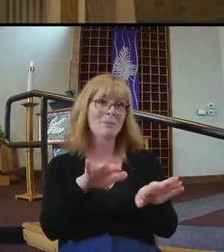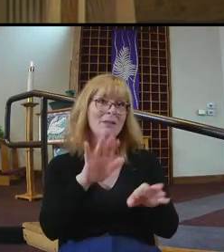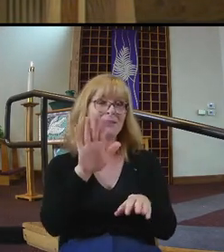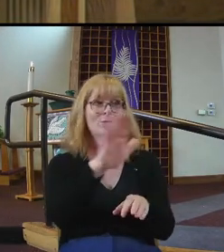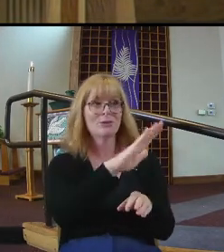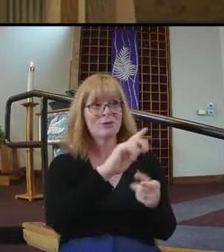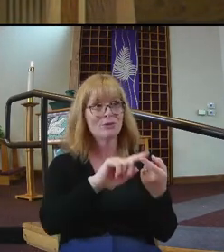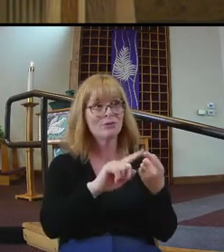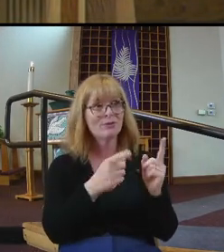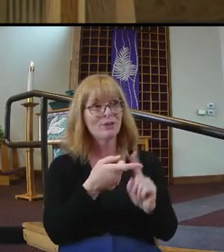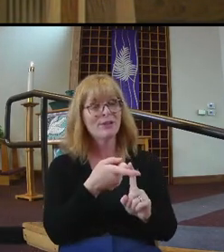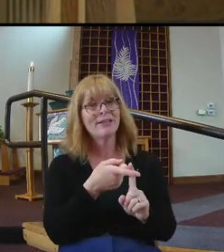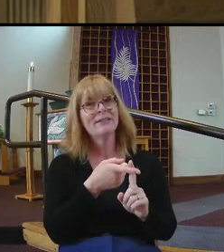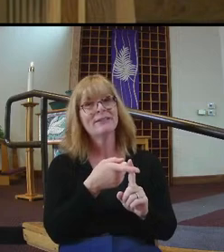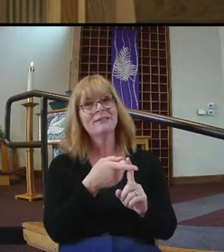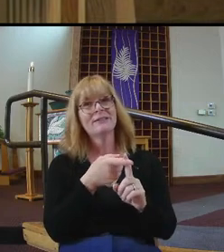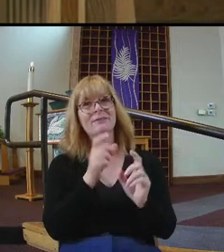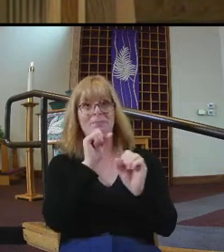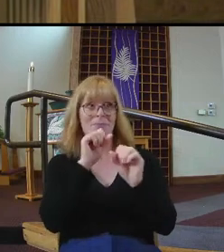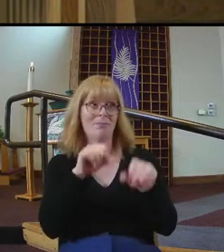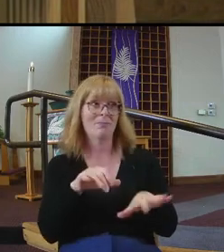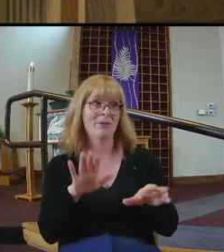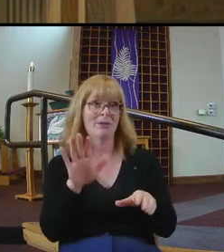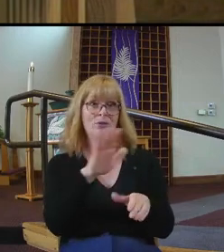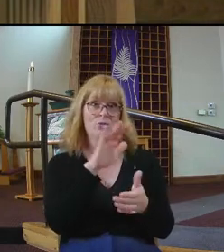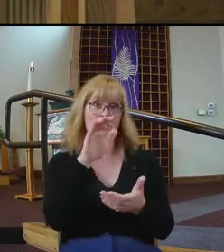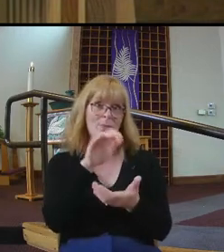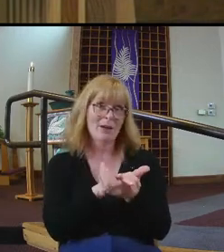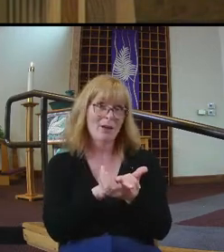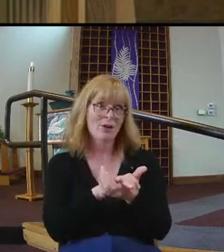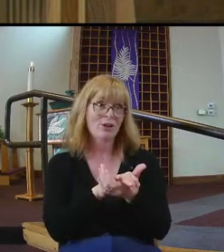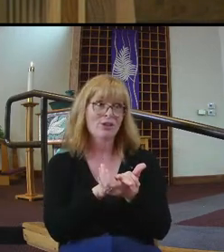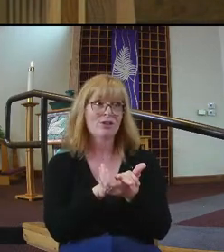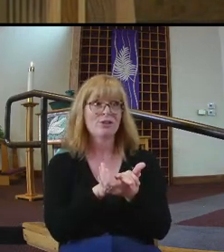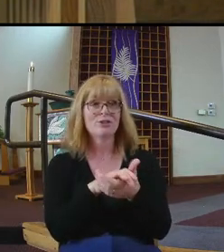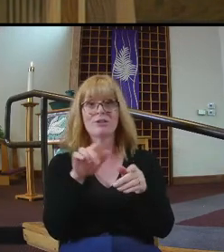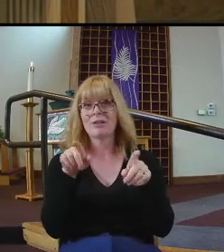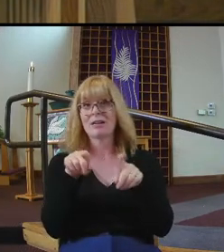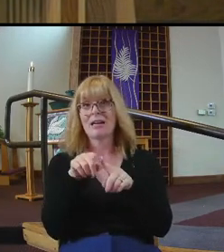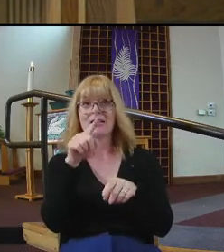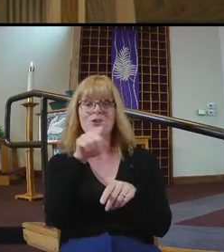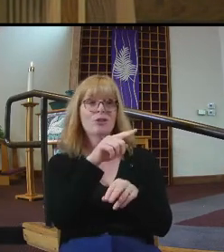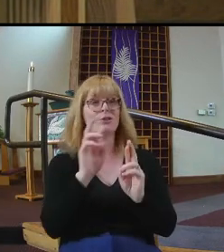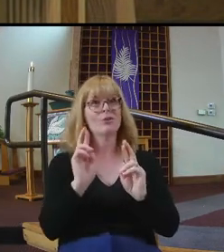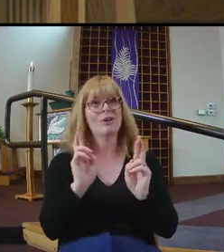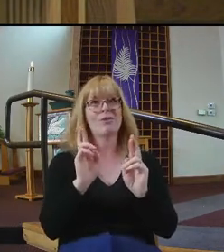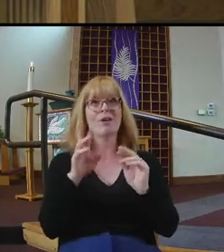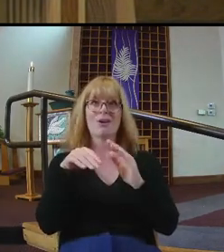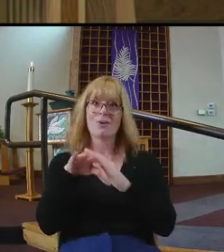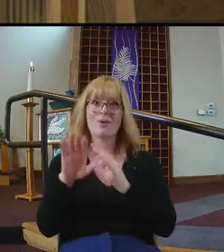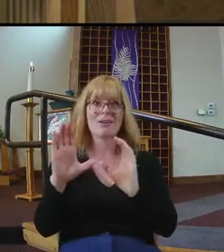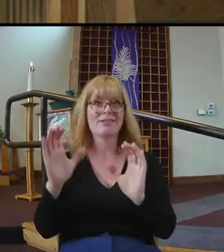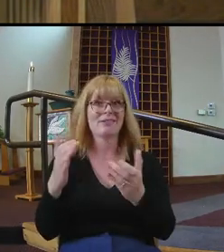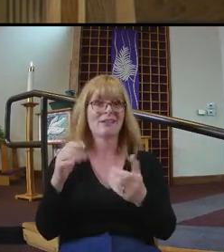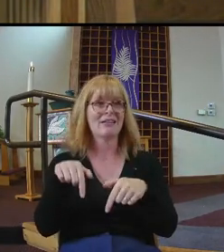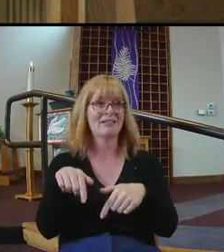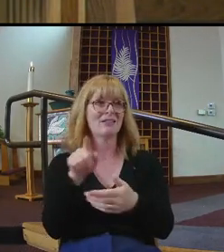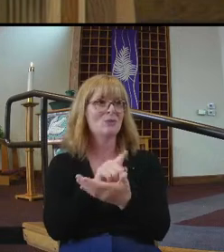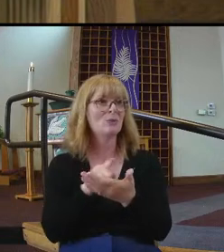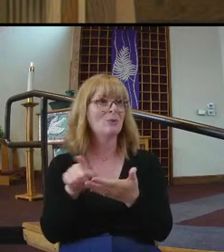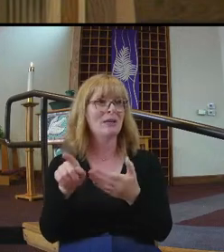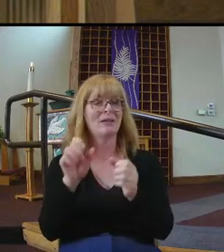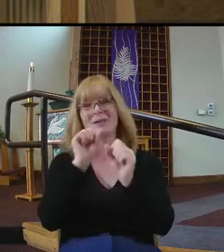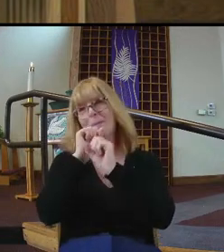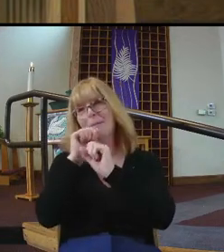friends and bless your marriage. As you prepare to go into your class this week, bless